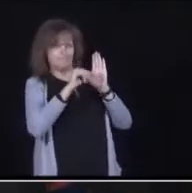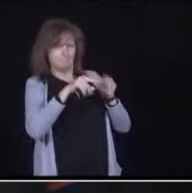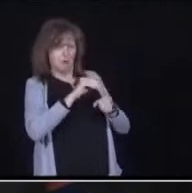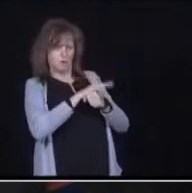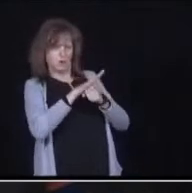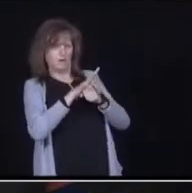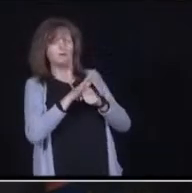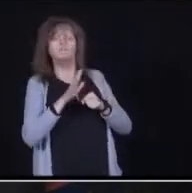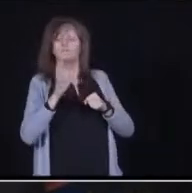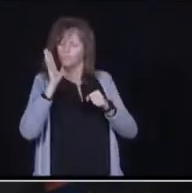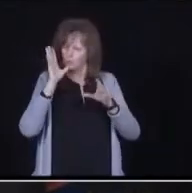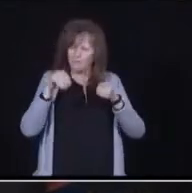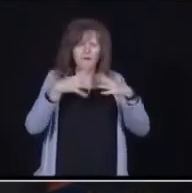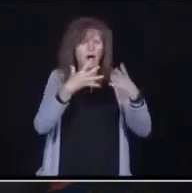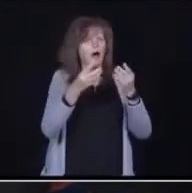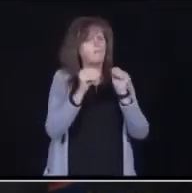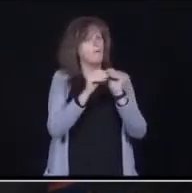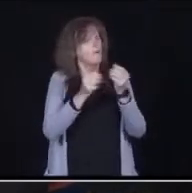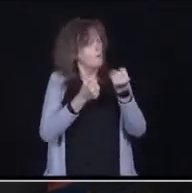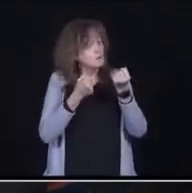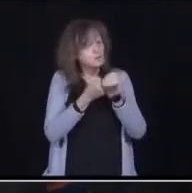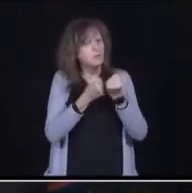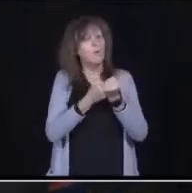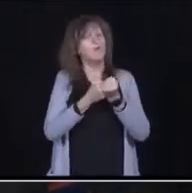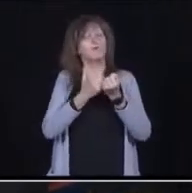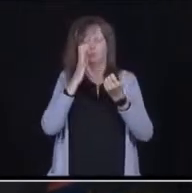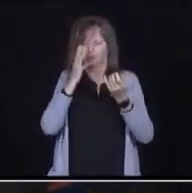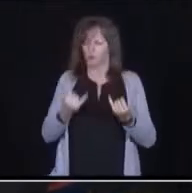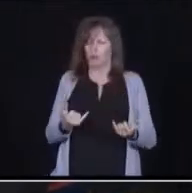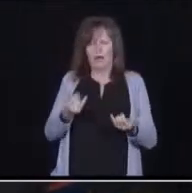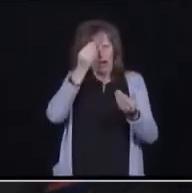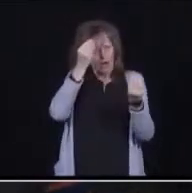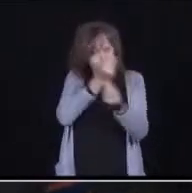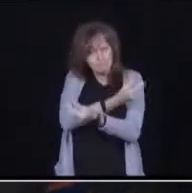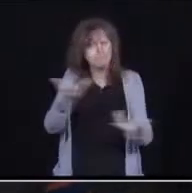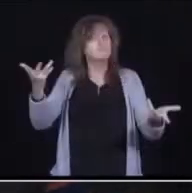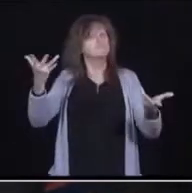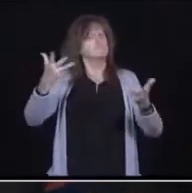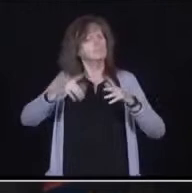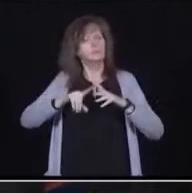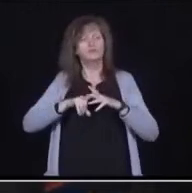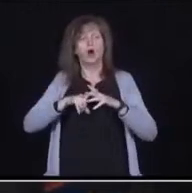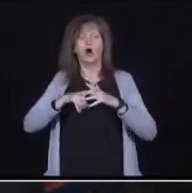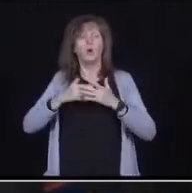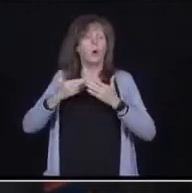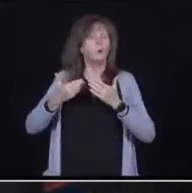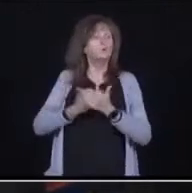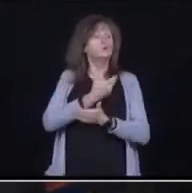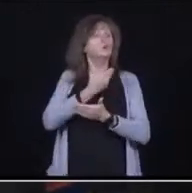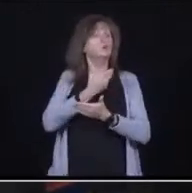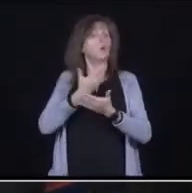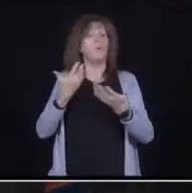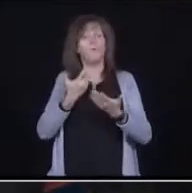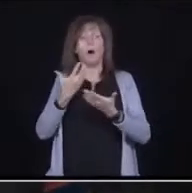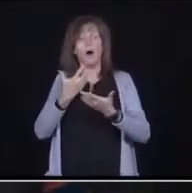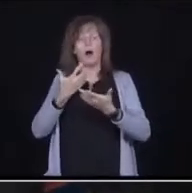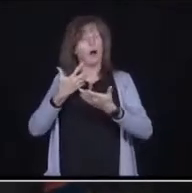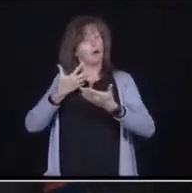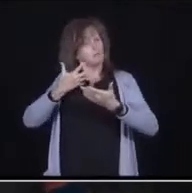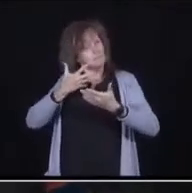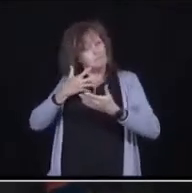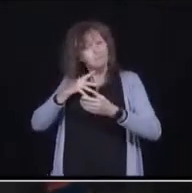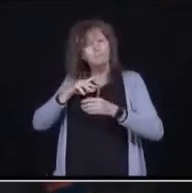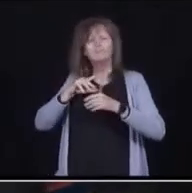support. Today, I'm here to announce the launch of our new interactive COVID 19 screening tool for